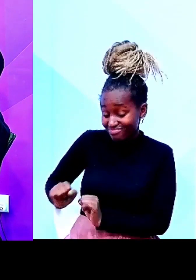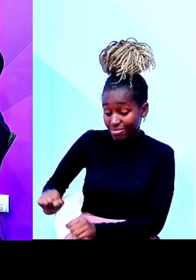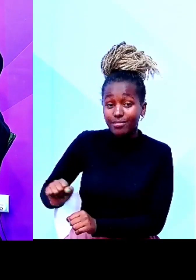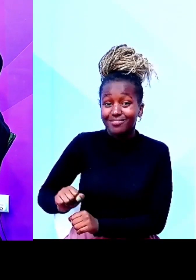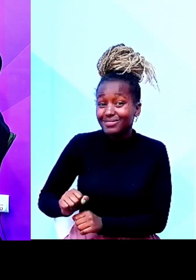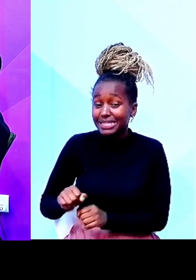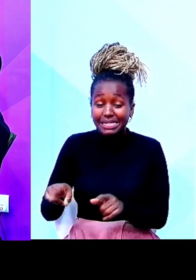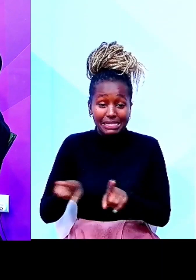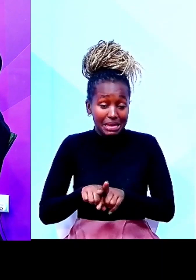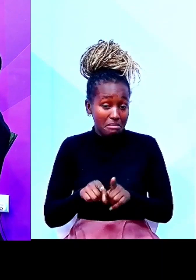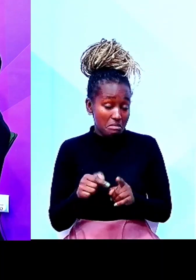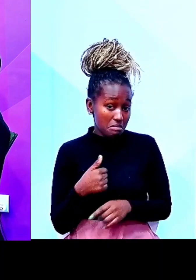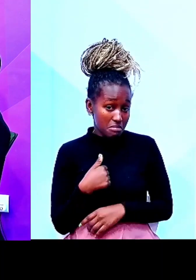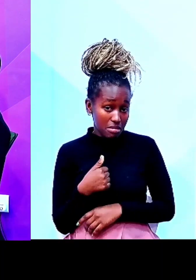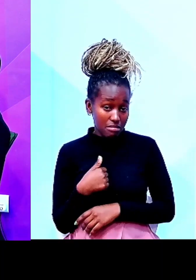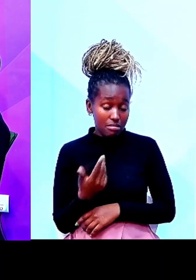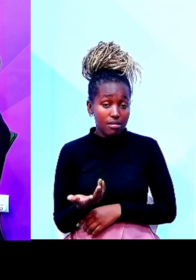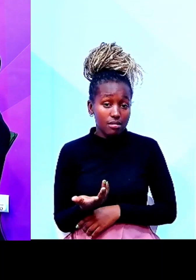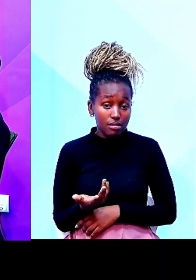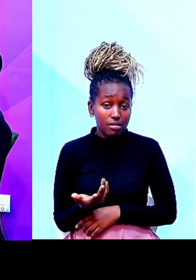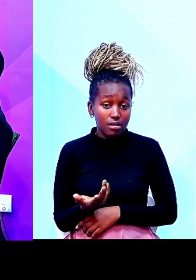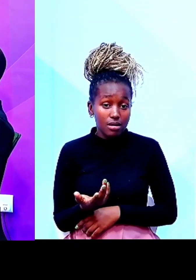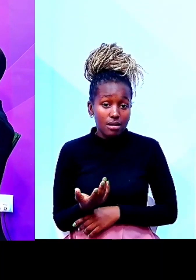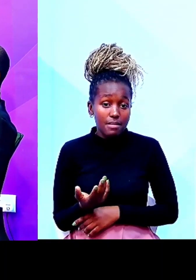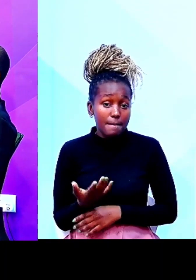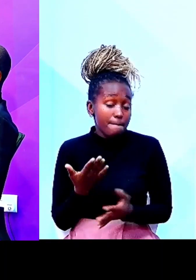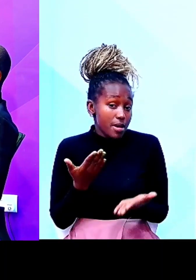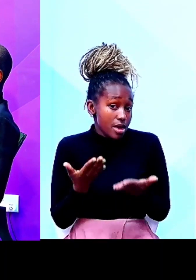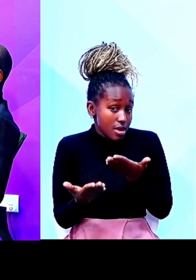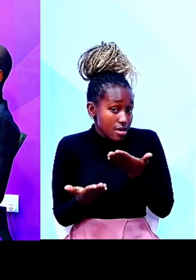like me, for example, there